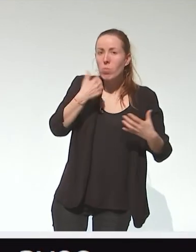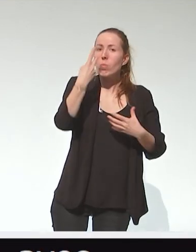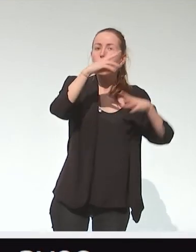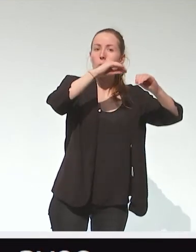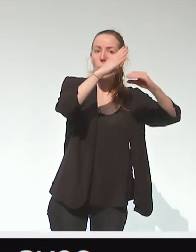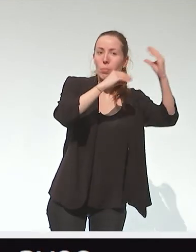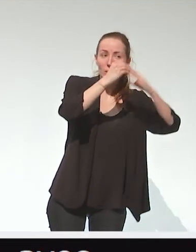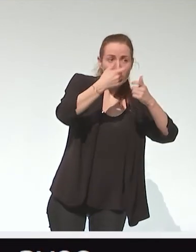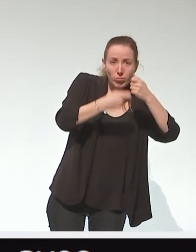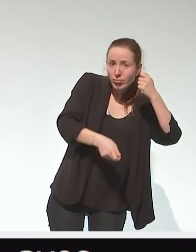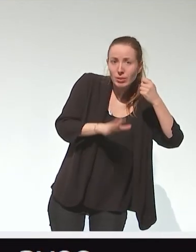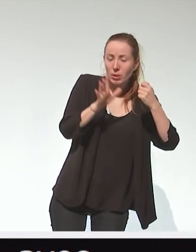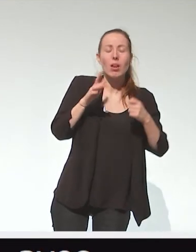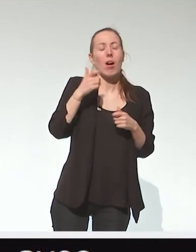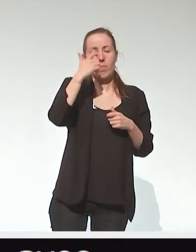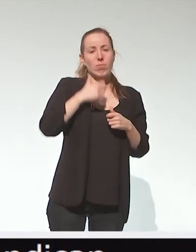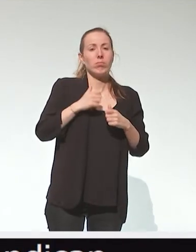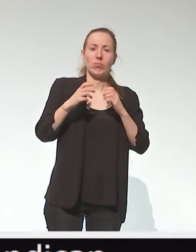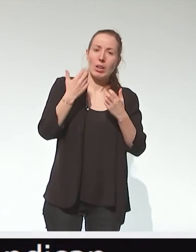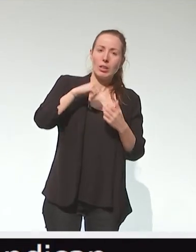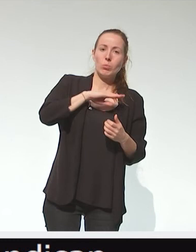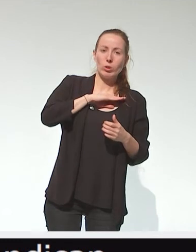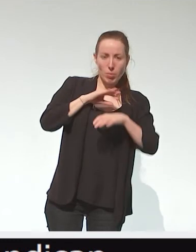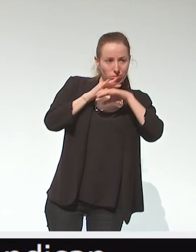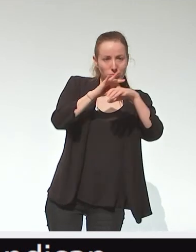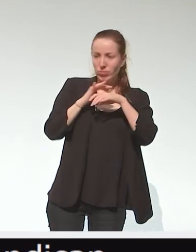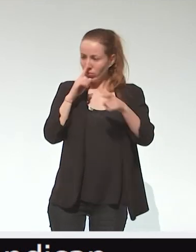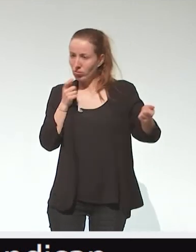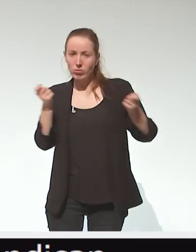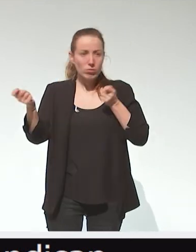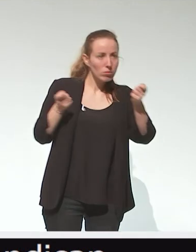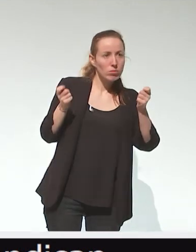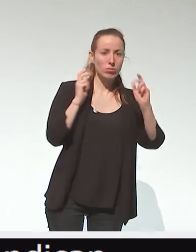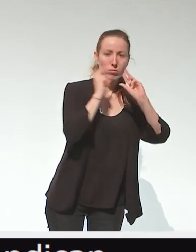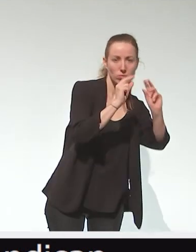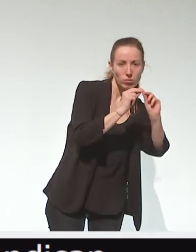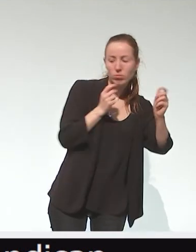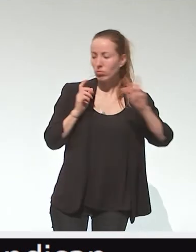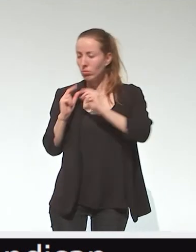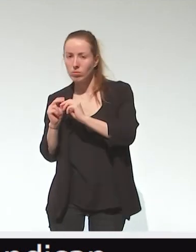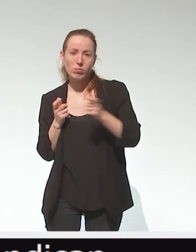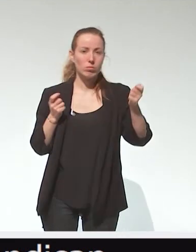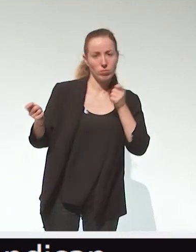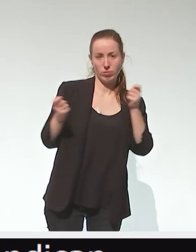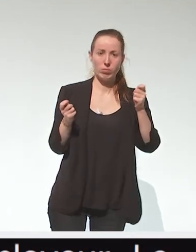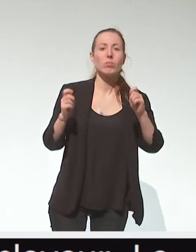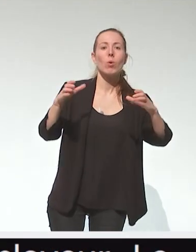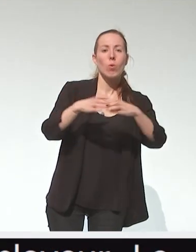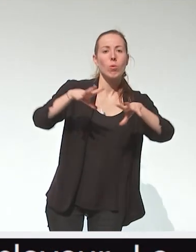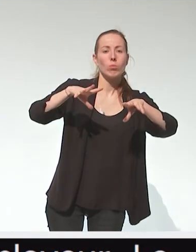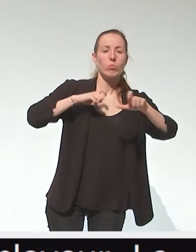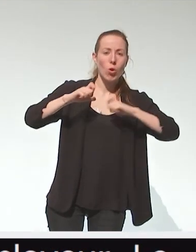health disabilities in particular. Employers are just employers. They're not medical professionals. Sometimes it's difficult to understand the disability that the person is faced